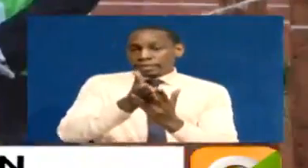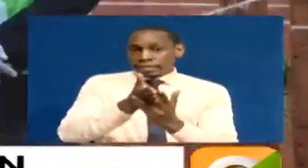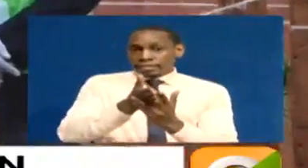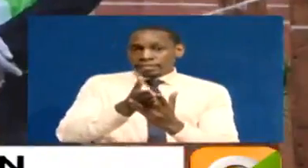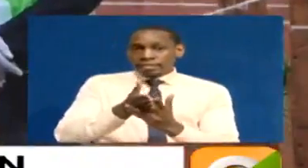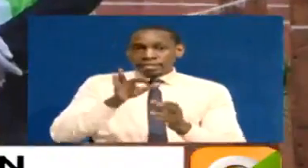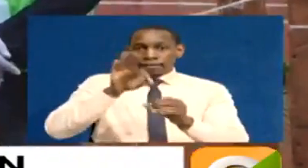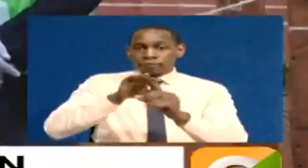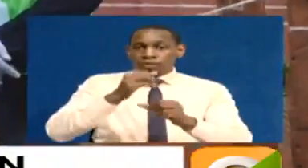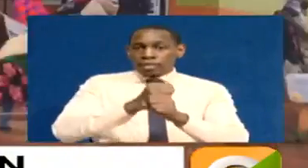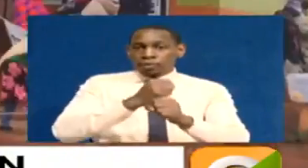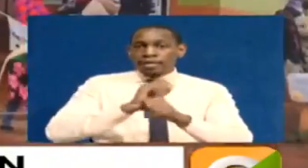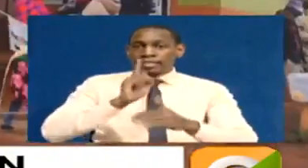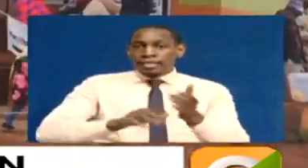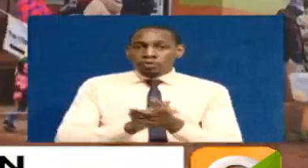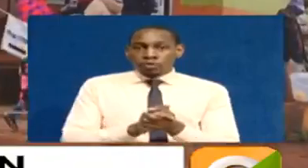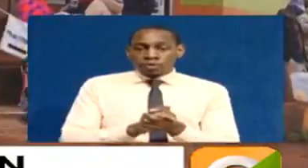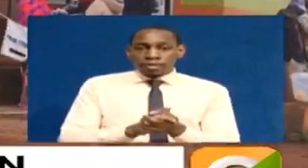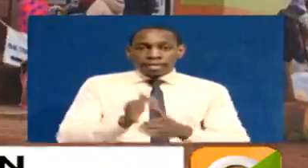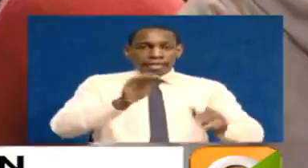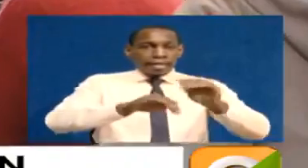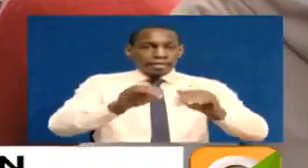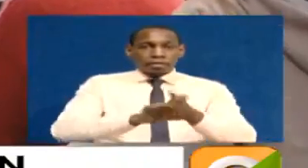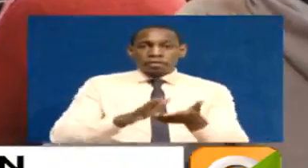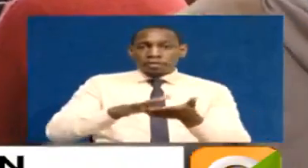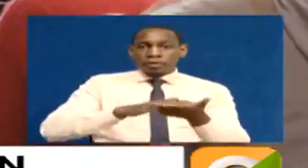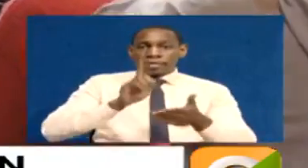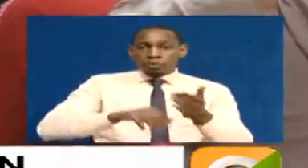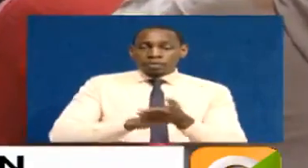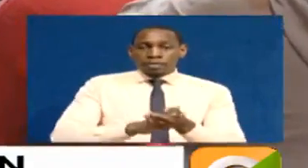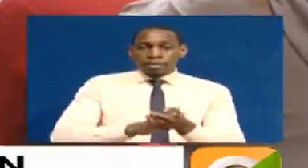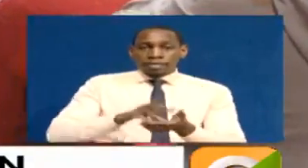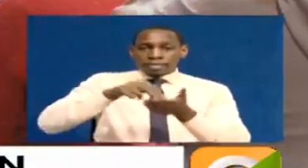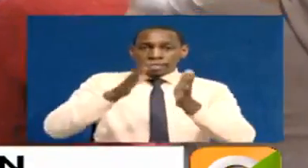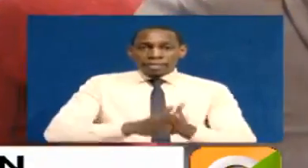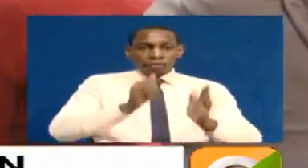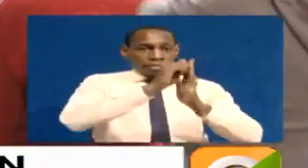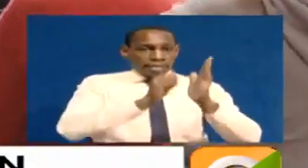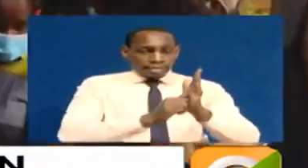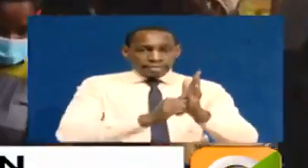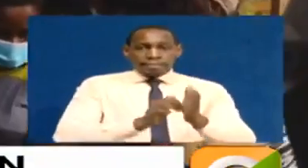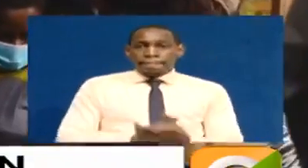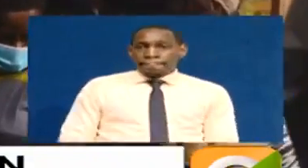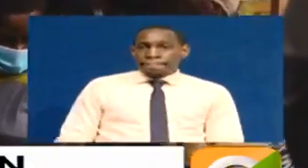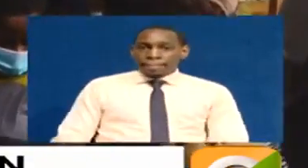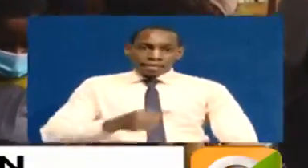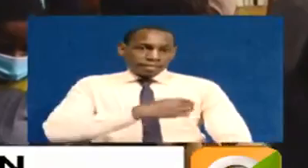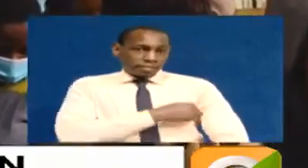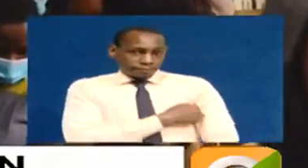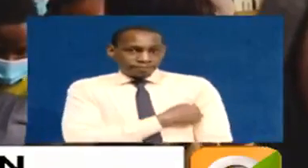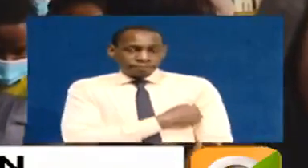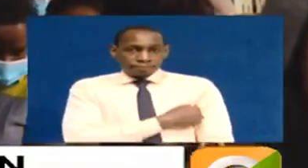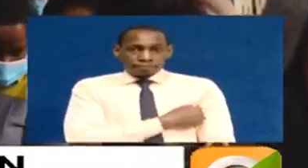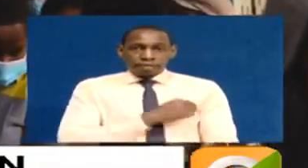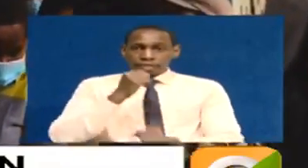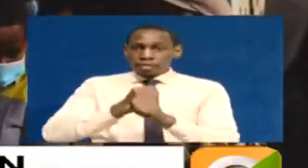interference with a voting exercise, saying the race for Muguga is based on candidates' agenda for the residents. Chiefs